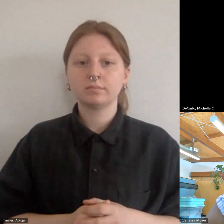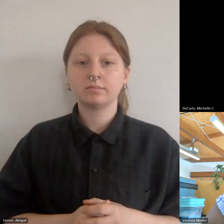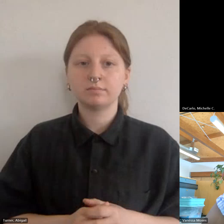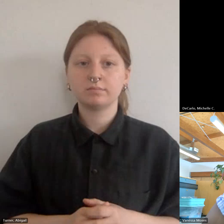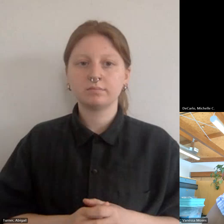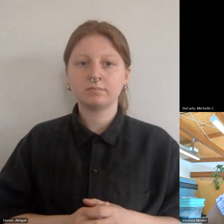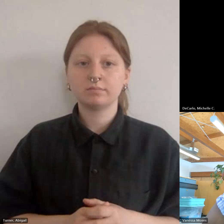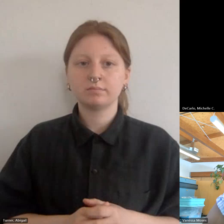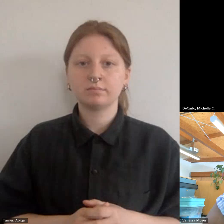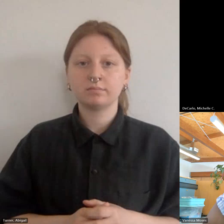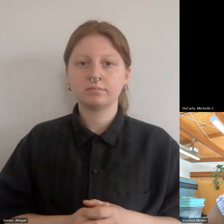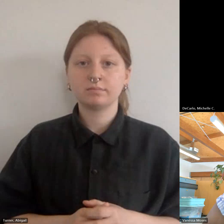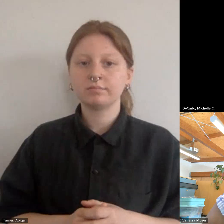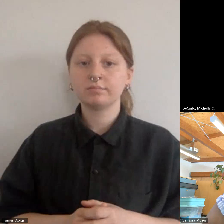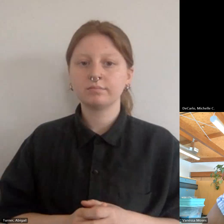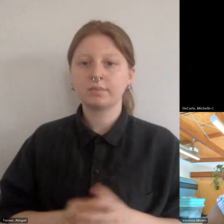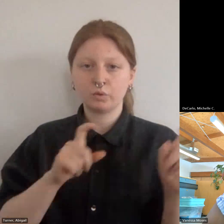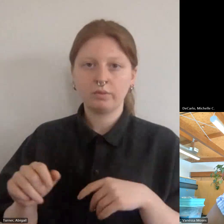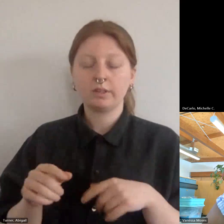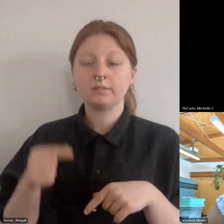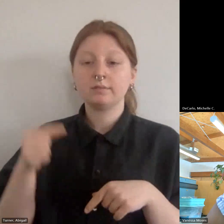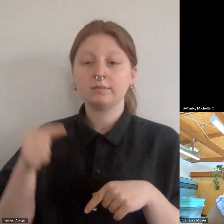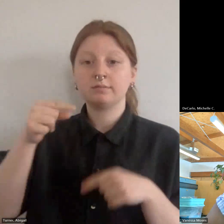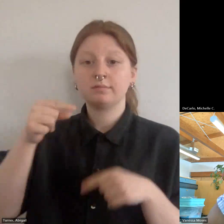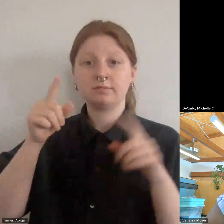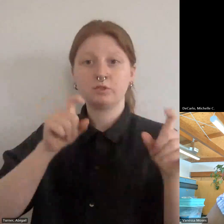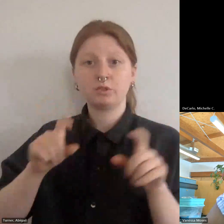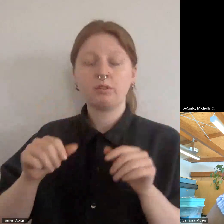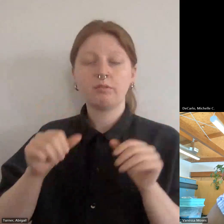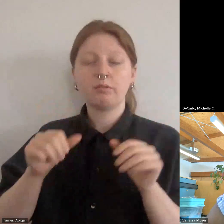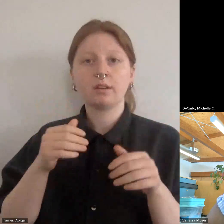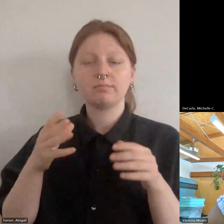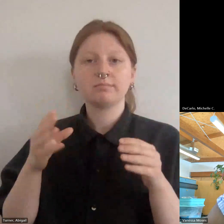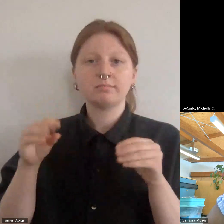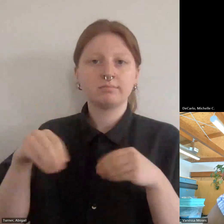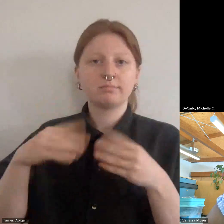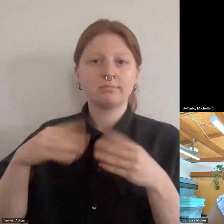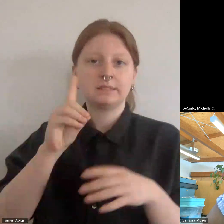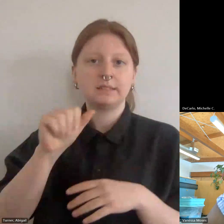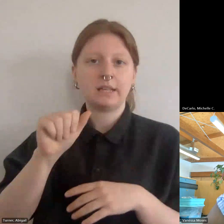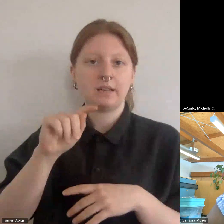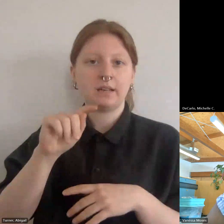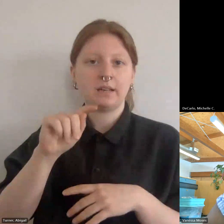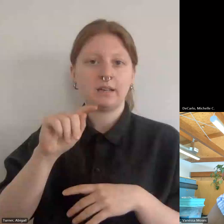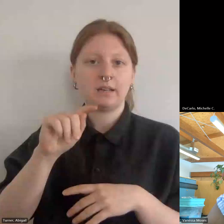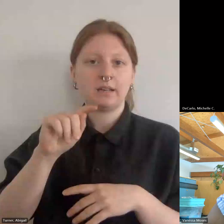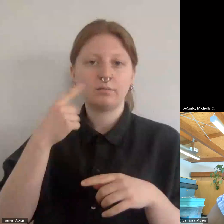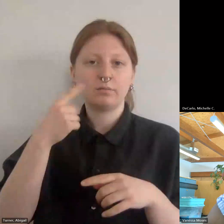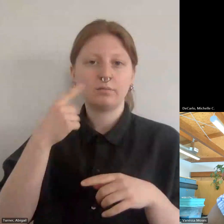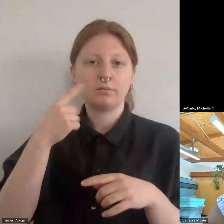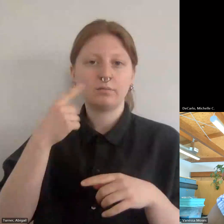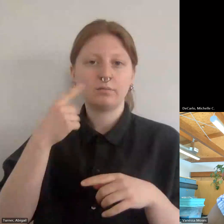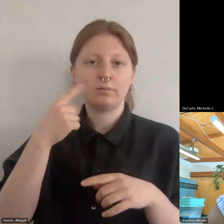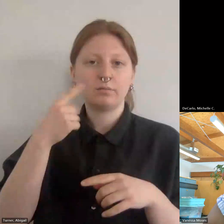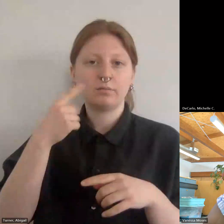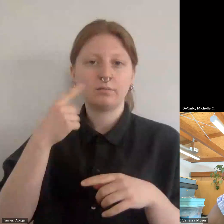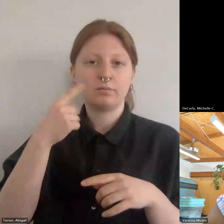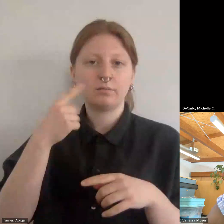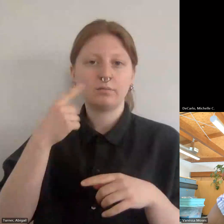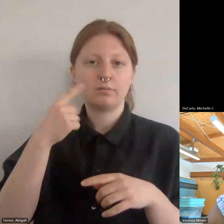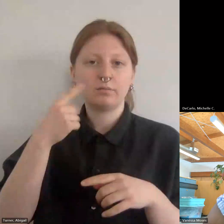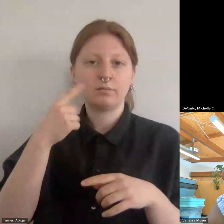that allows us to continue to host events like this. And that way we are also getting